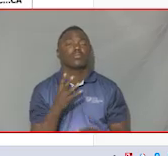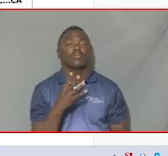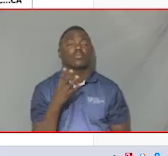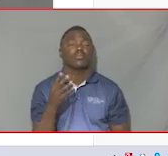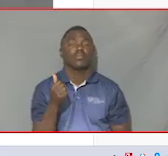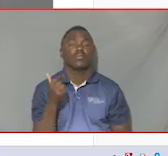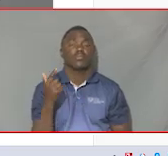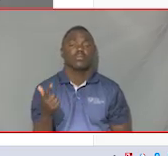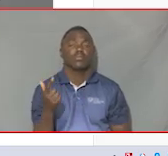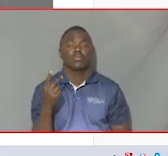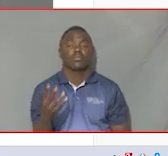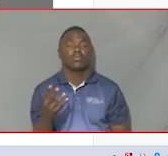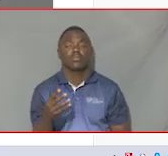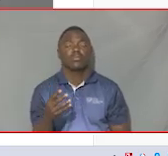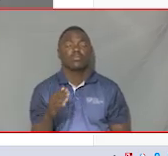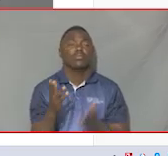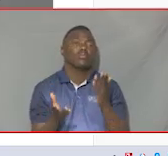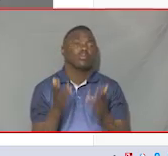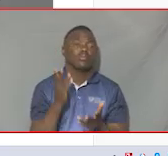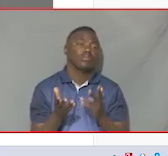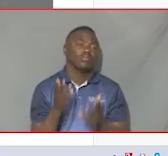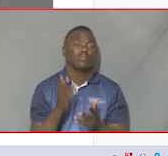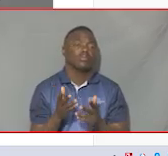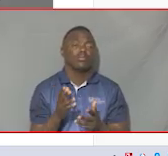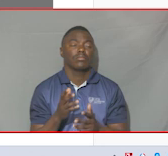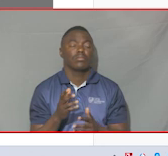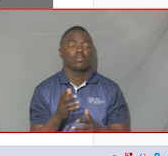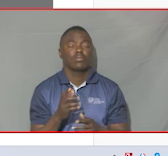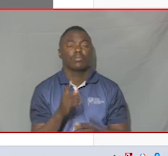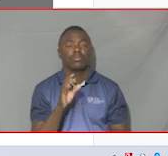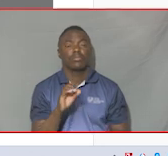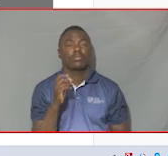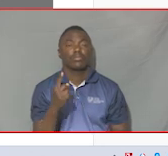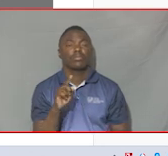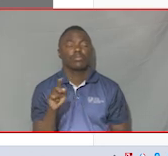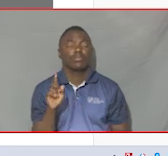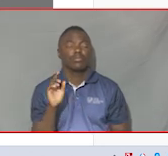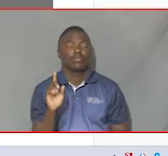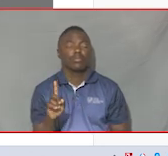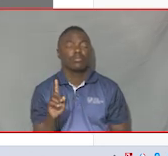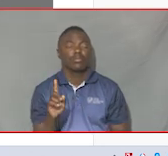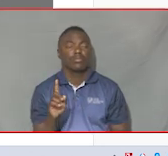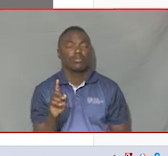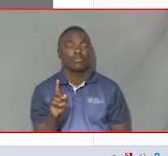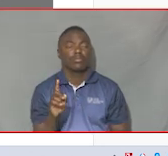340,704, gives me a probability. Probability lies between 0 and 1, gives me a probability